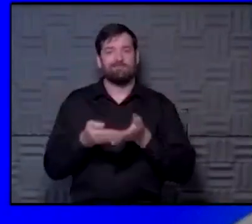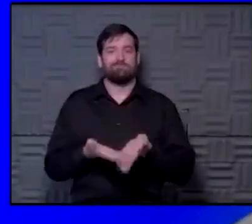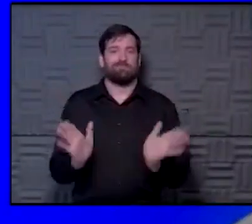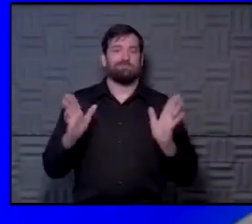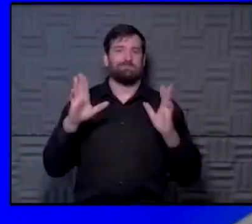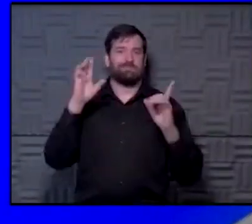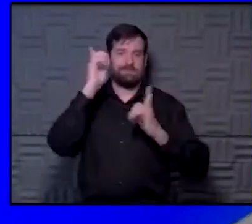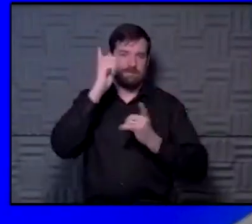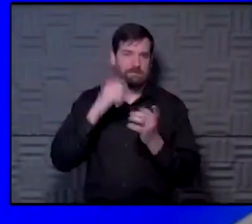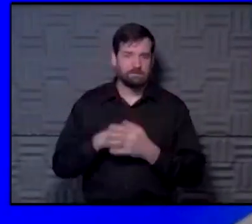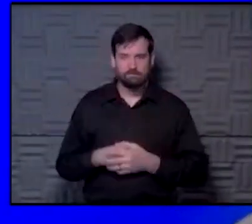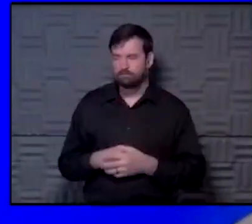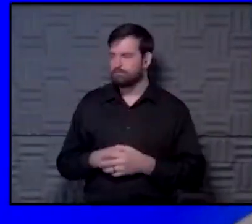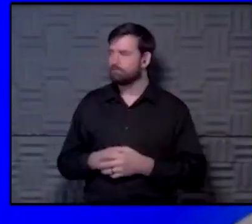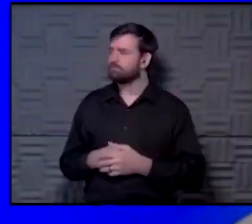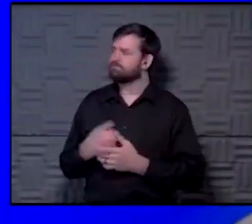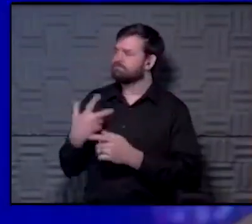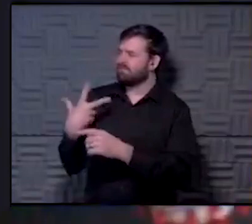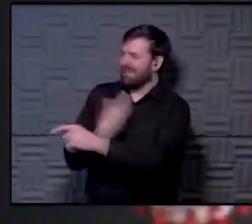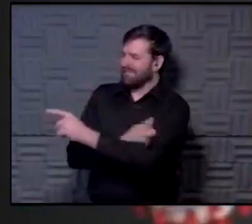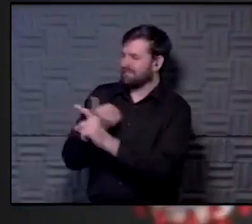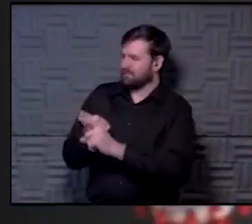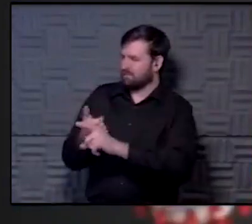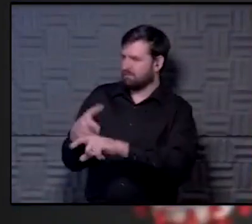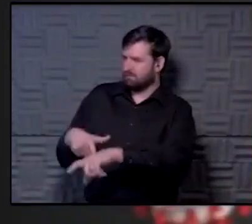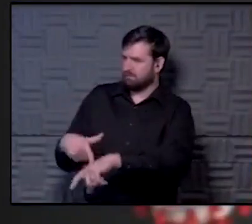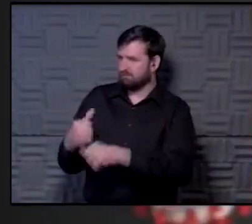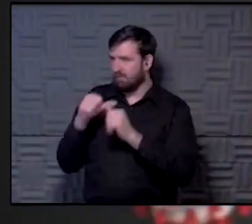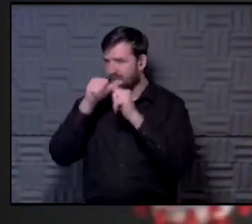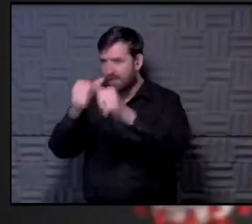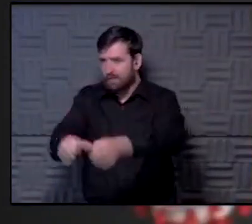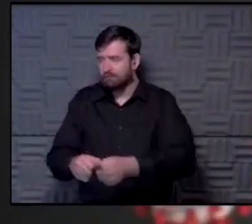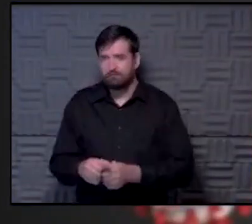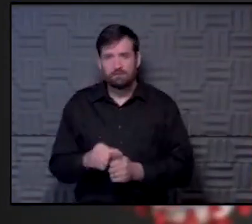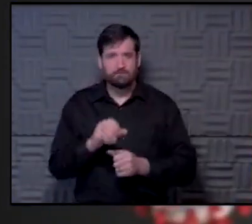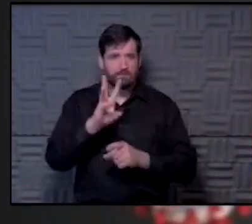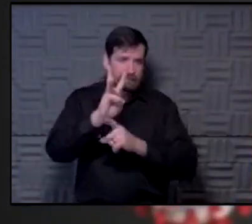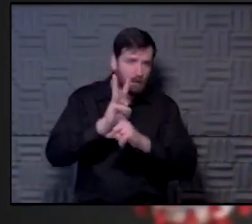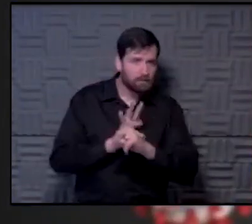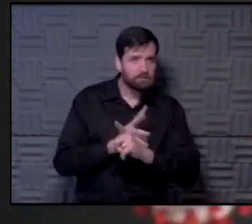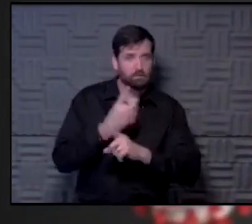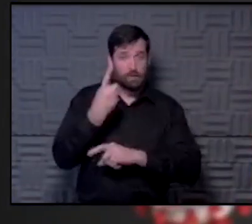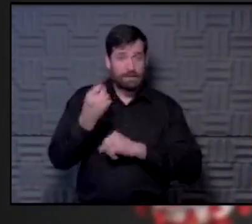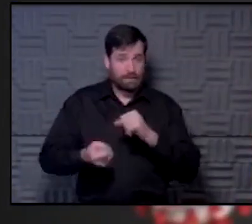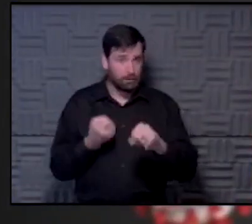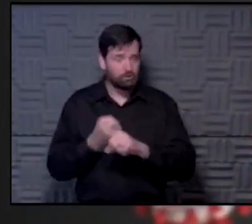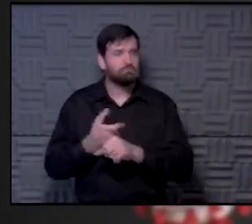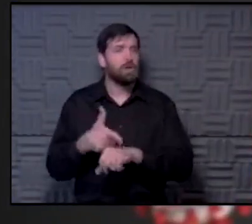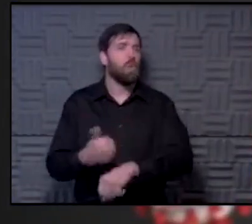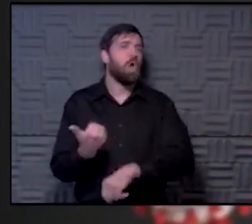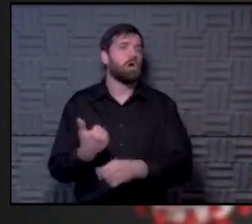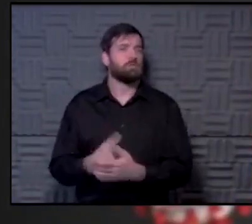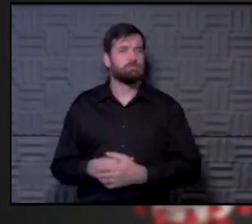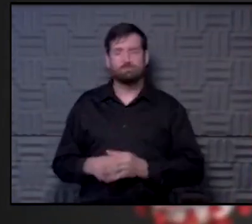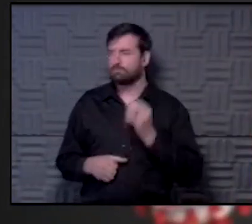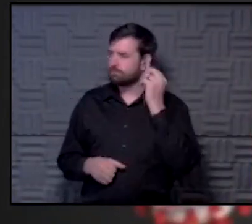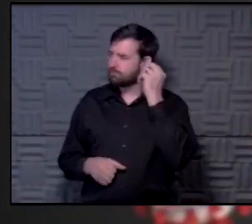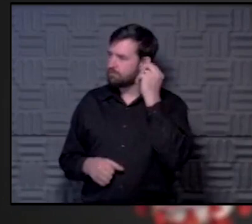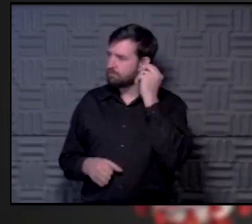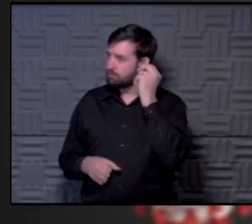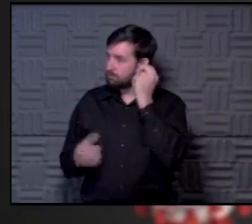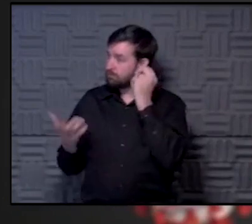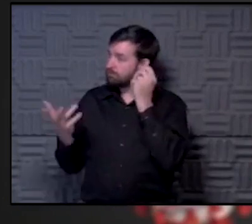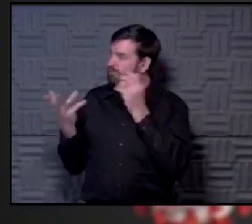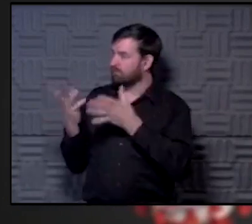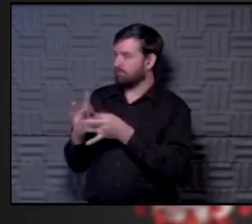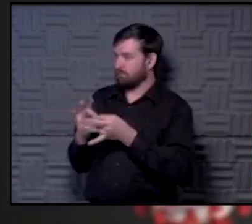of disease. How long are vaccines effective? 6 months? A year? How long am I protected? Dr. Ault, you sort of addressed this in the